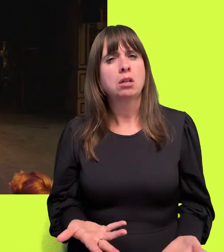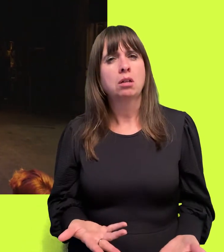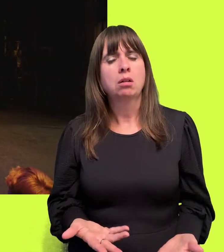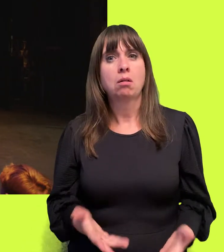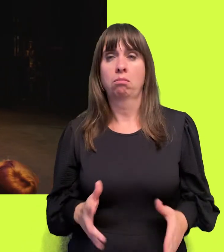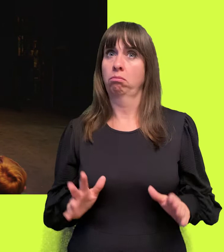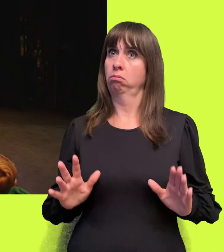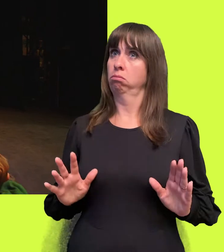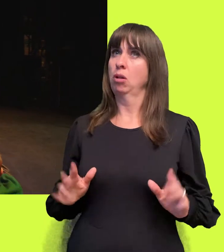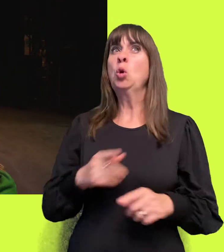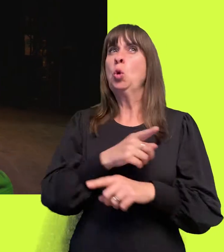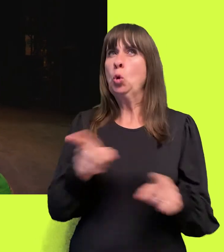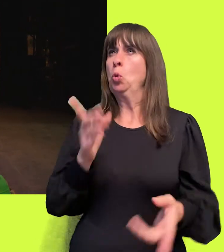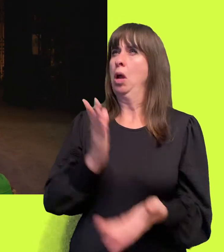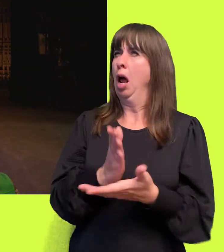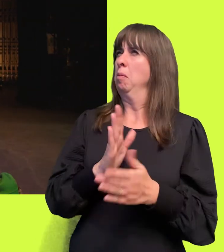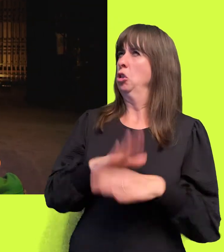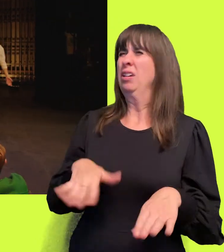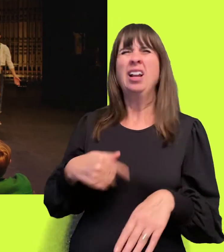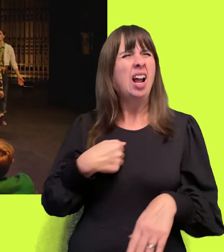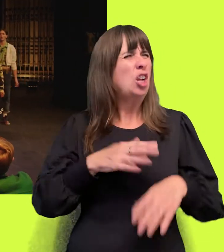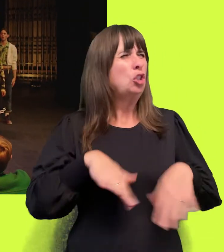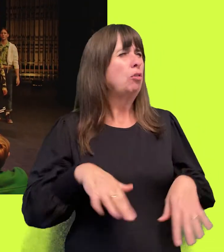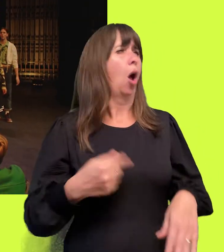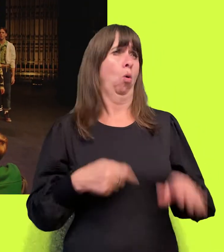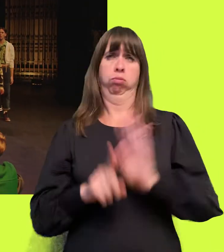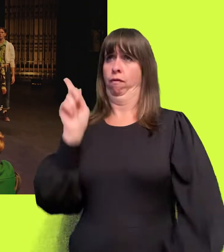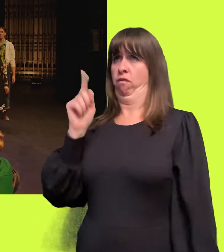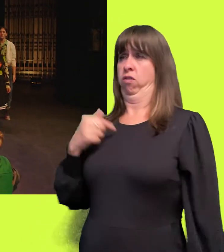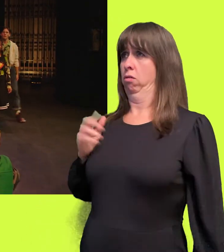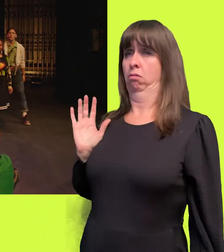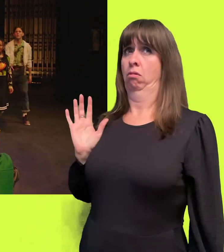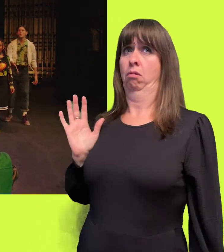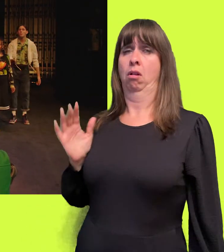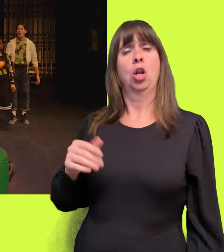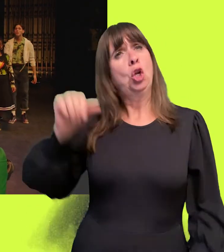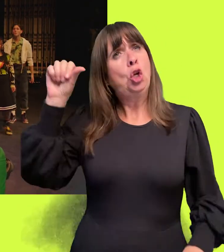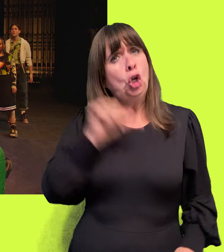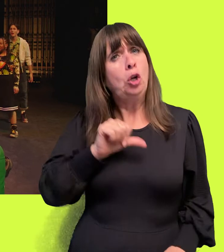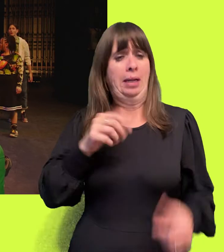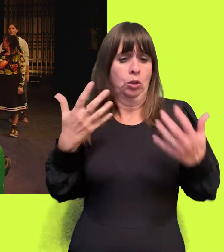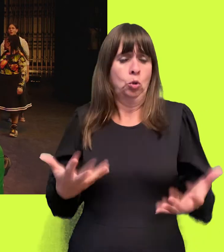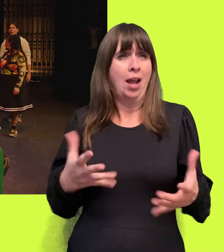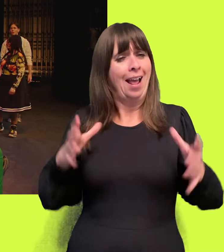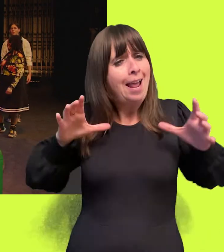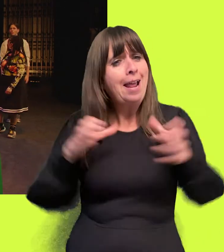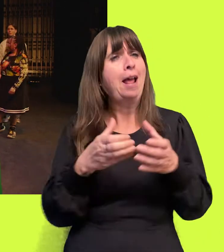Whoa. Just kids. What does that even mean? I'm going. Today was meant to be about us being